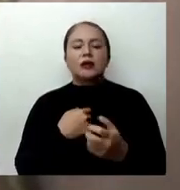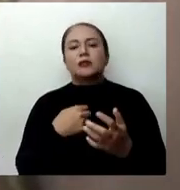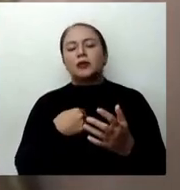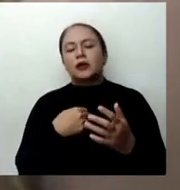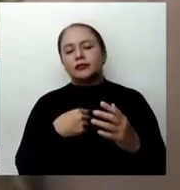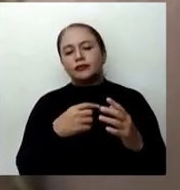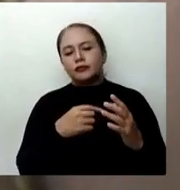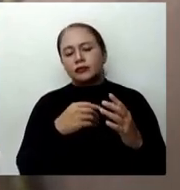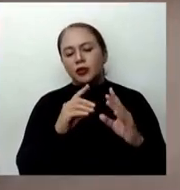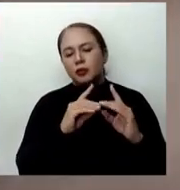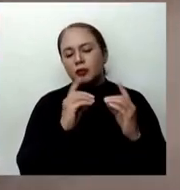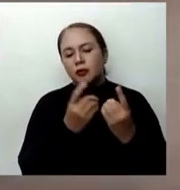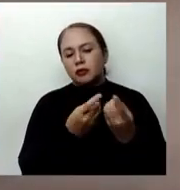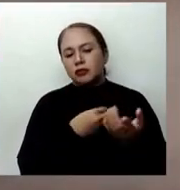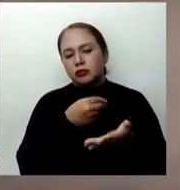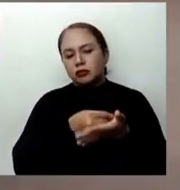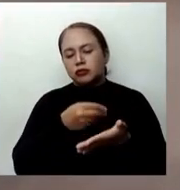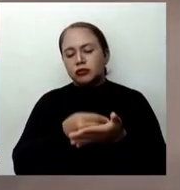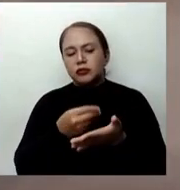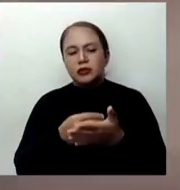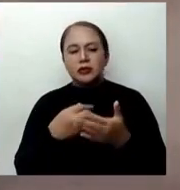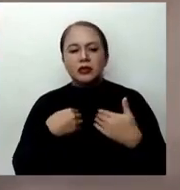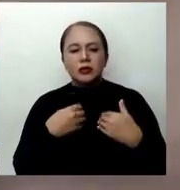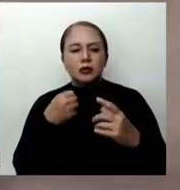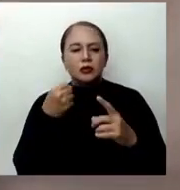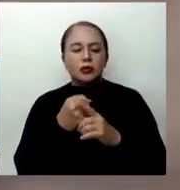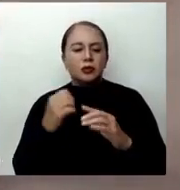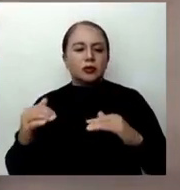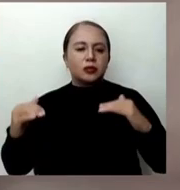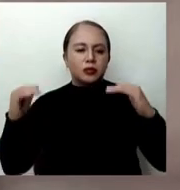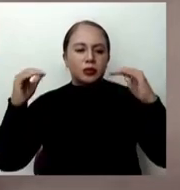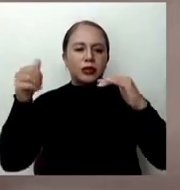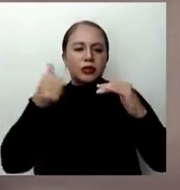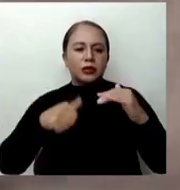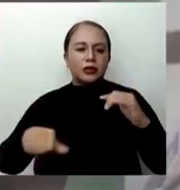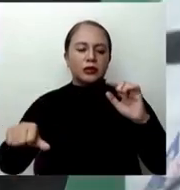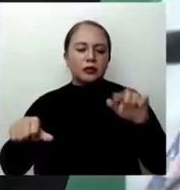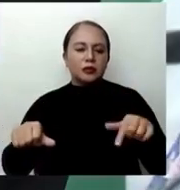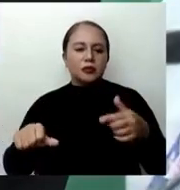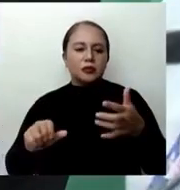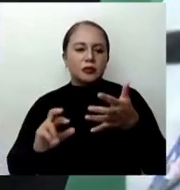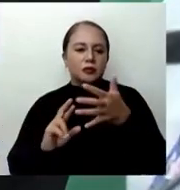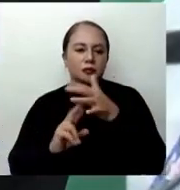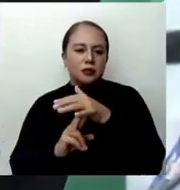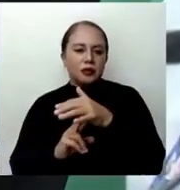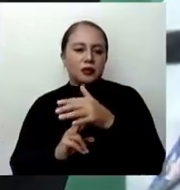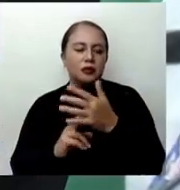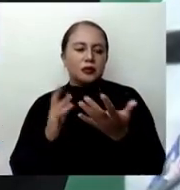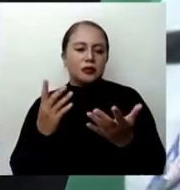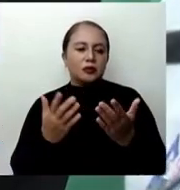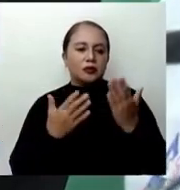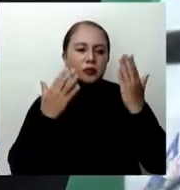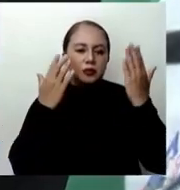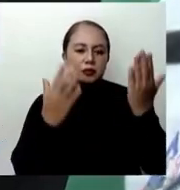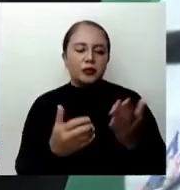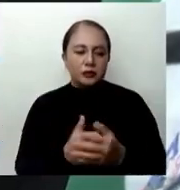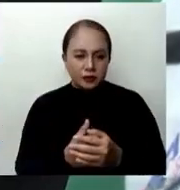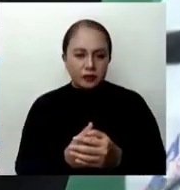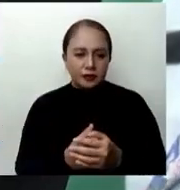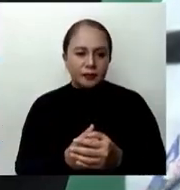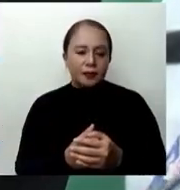remove the existing policy of automatic promotion for MUPs when they retire. Ang proposal po namin na